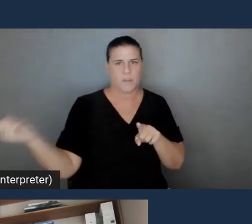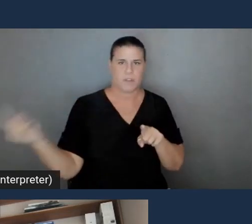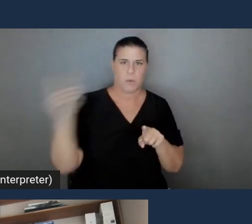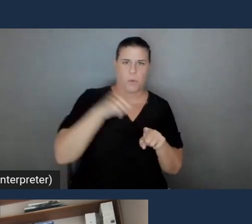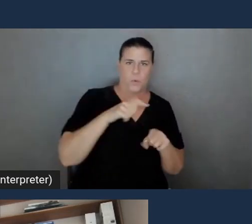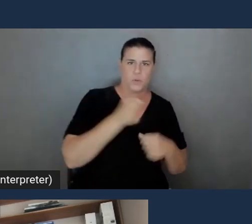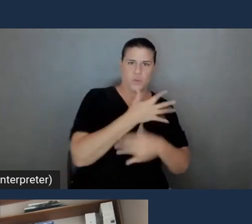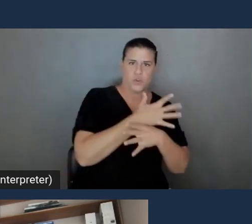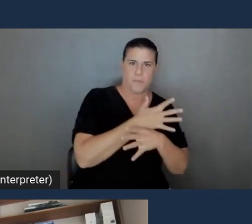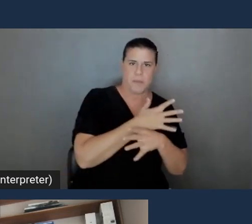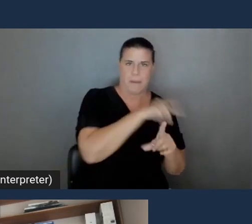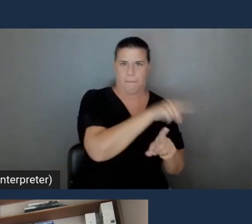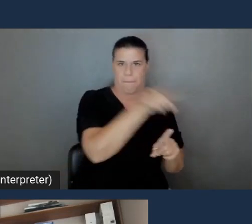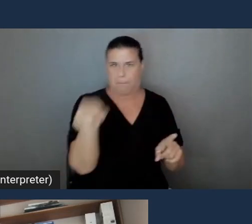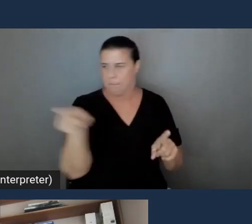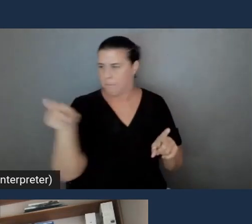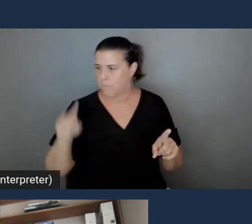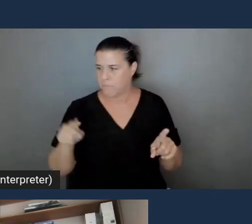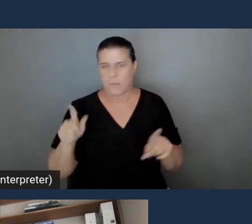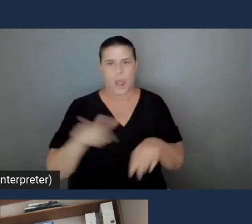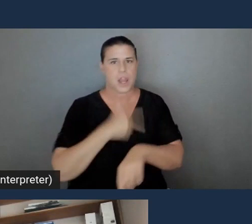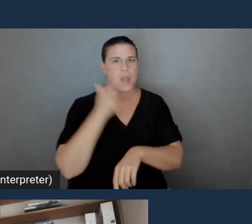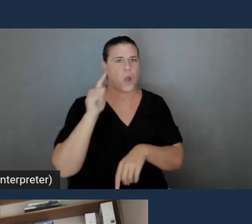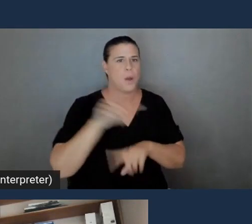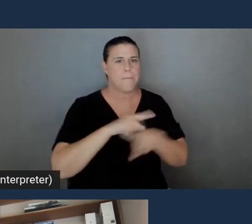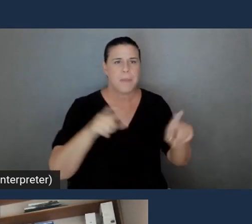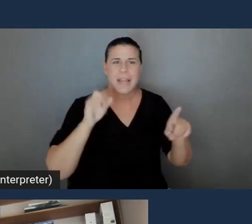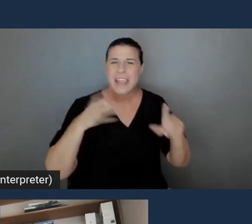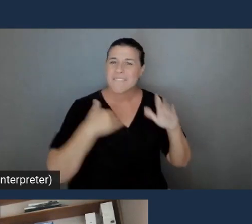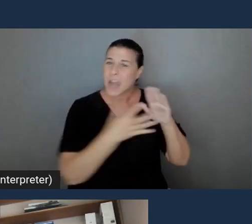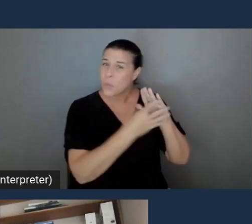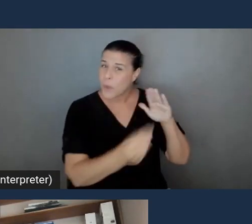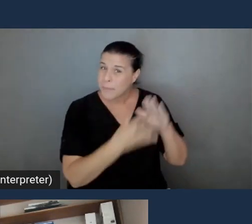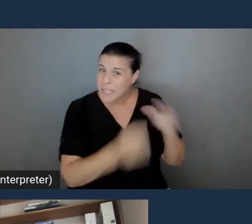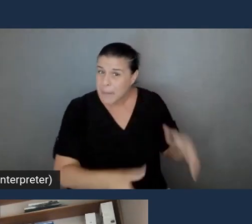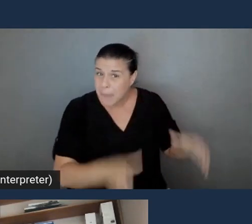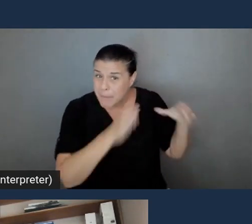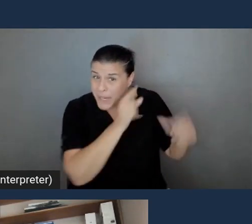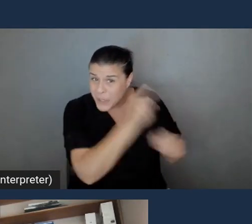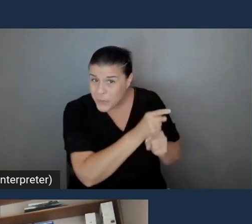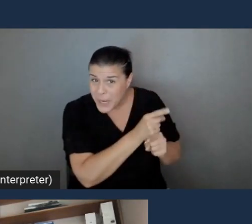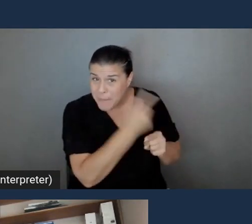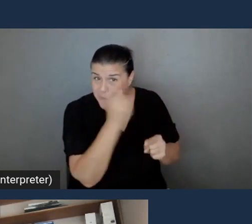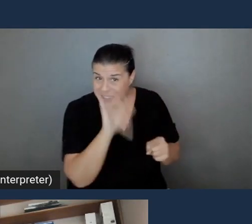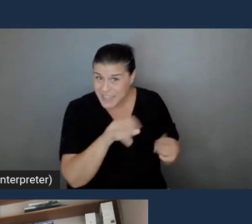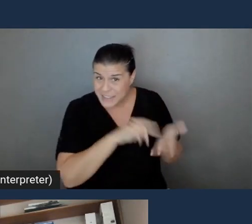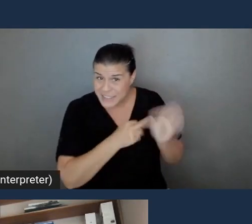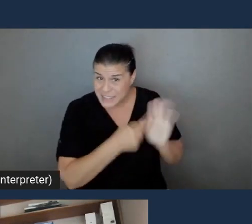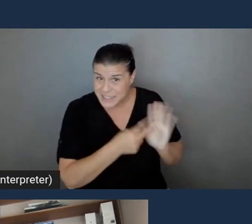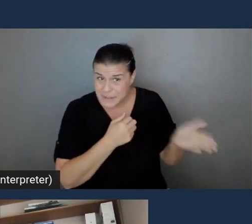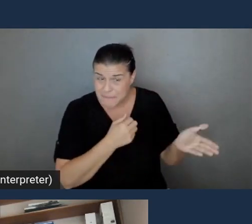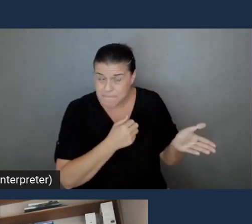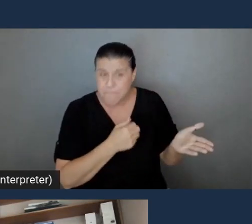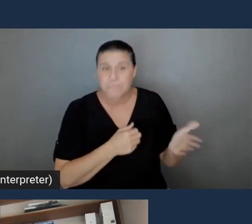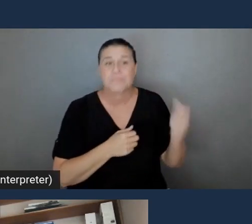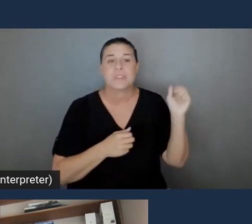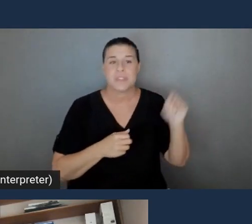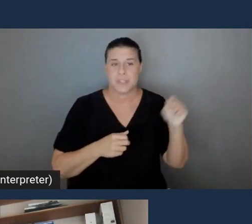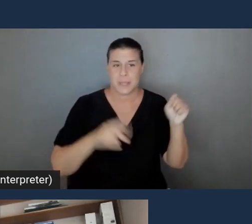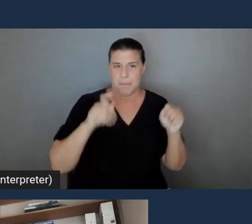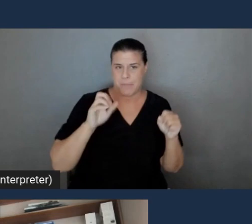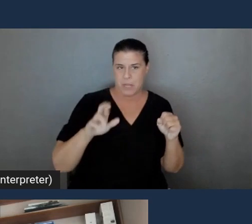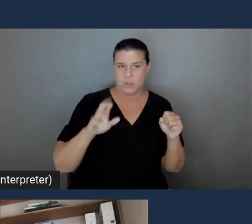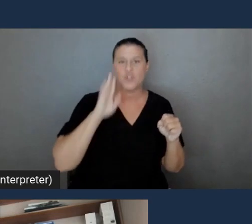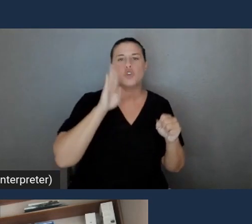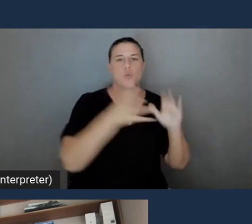Germany. Long way. Unless I replicate my bucket, right? Is that the case here? That's right. So you're